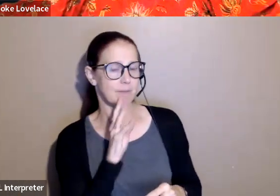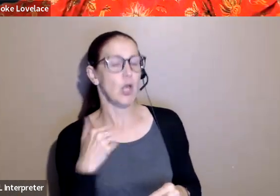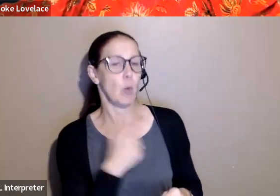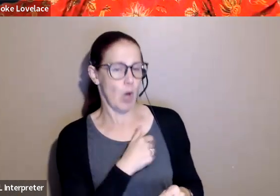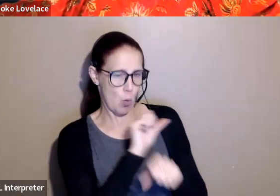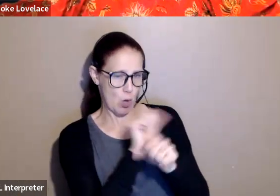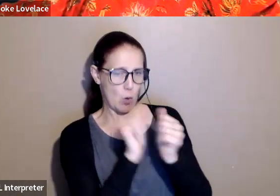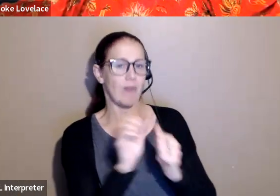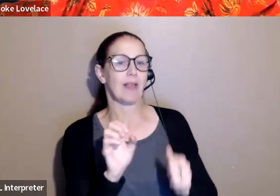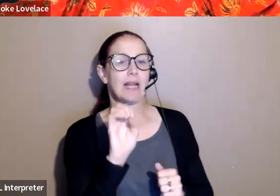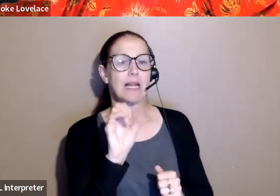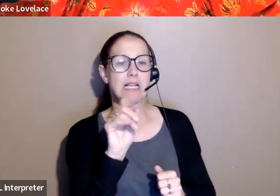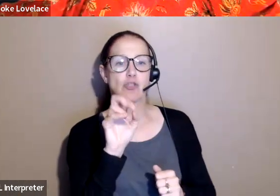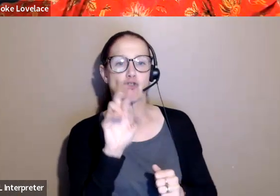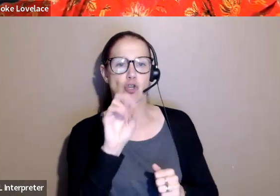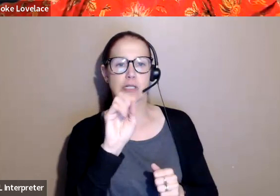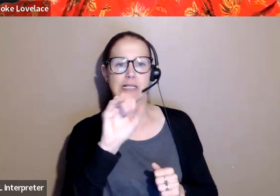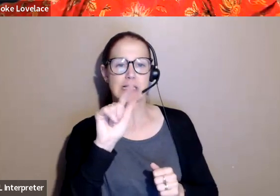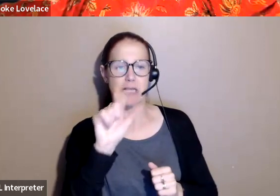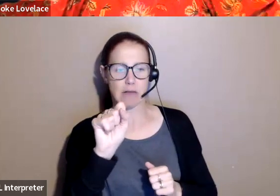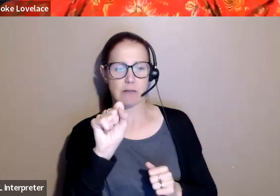Easter Seals on